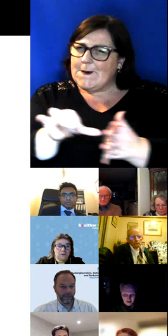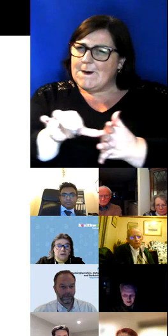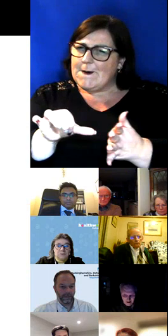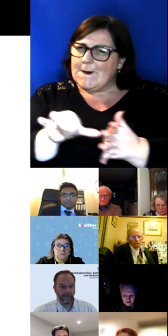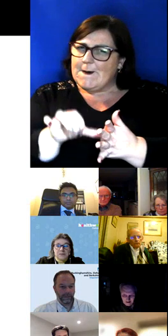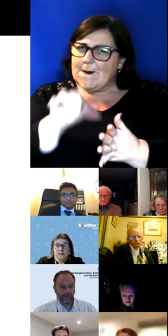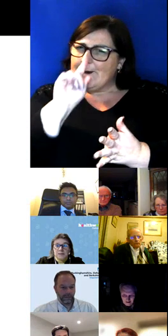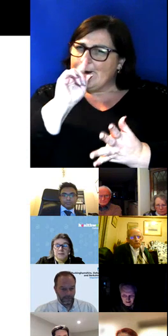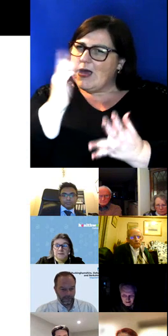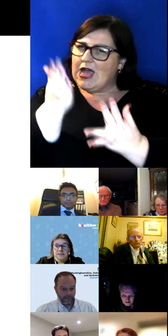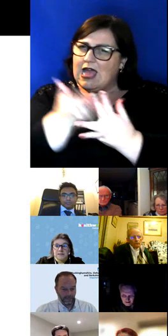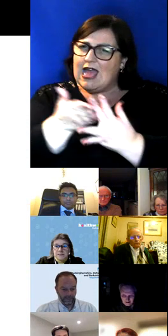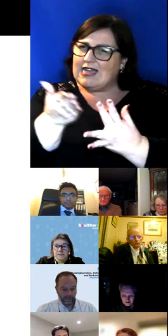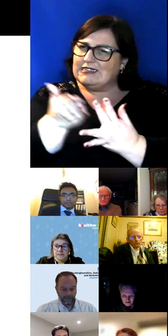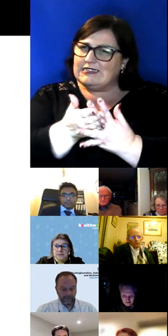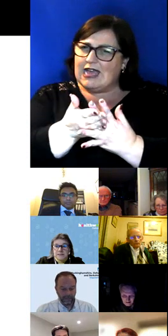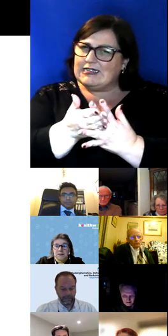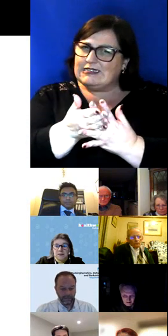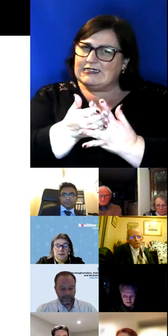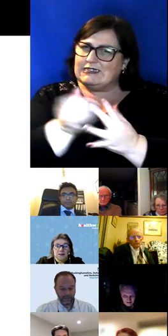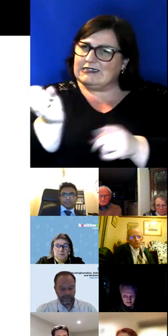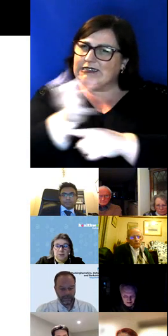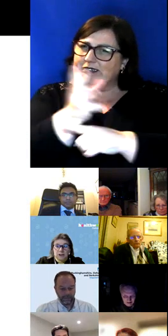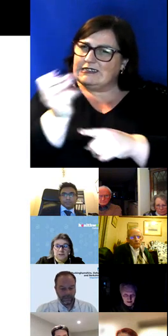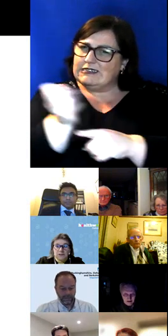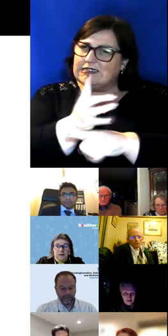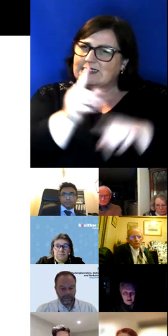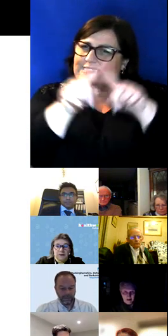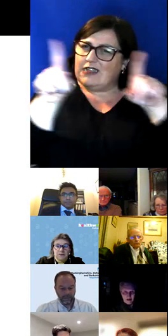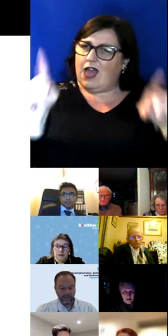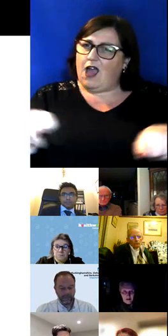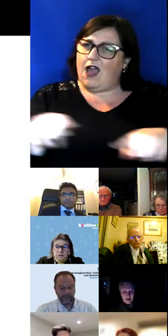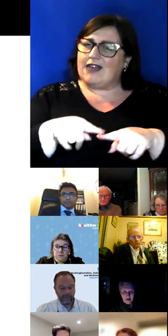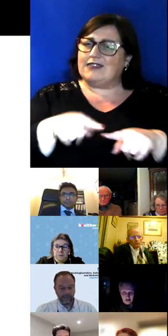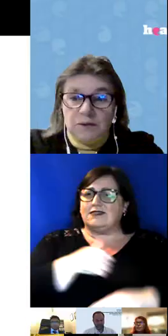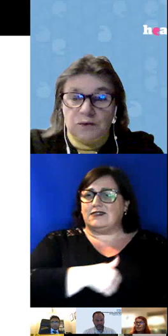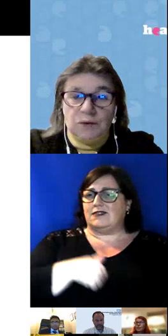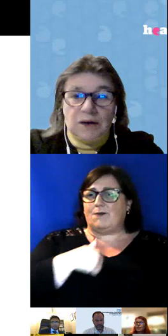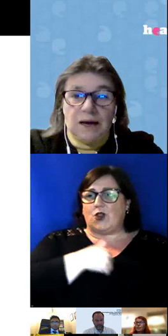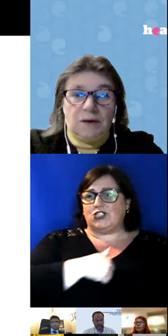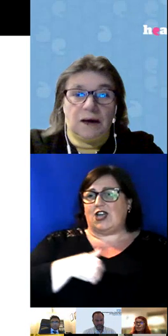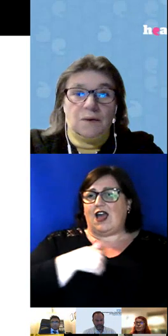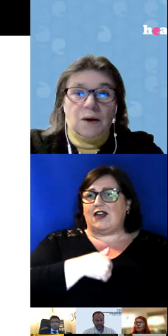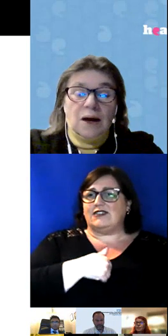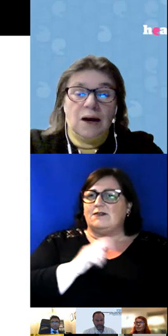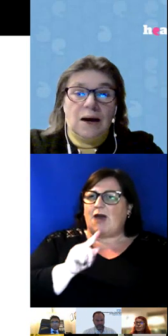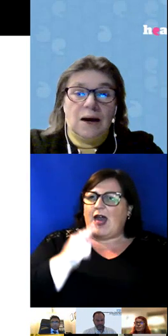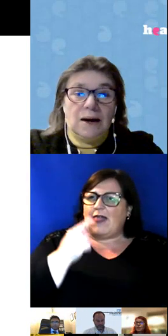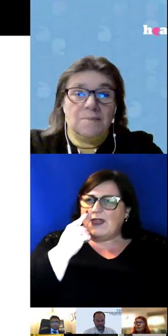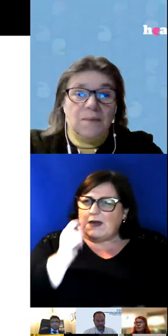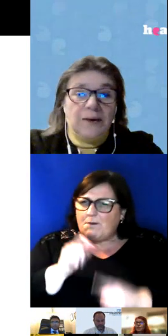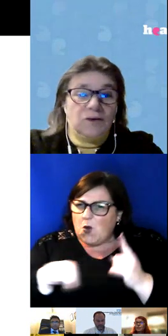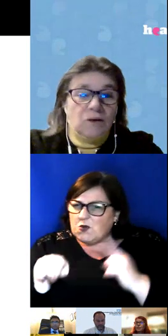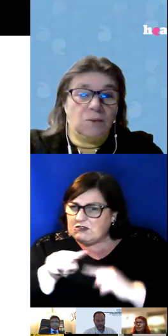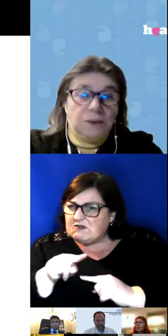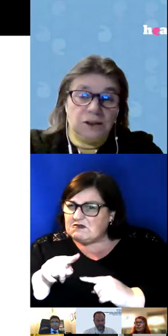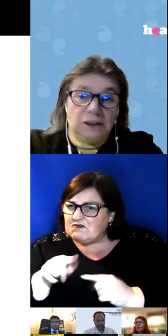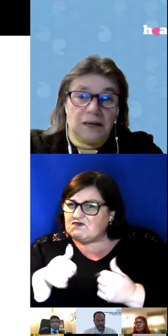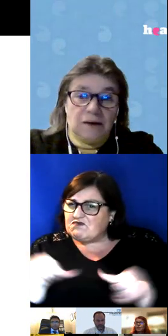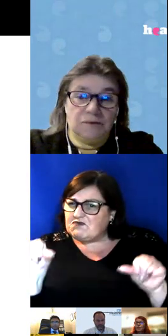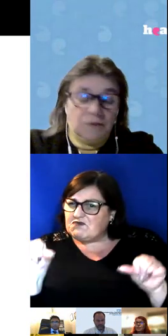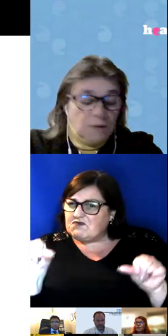had some difficulties during the presentation of Access Inside. So I apologise for that, but I think most people are sorted out now. It's